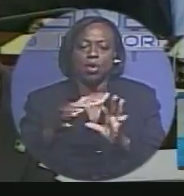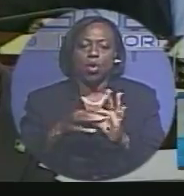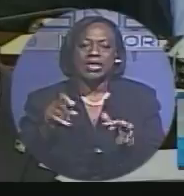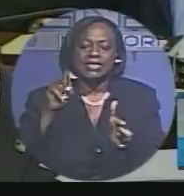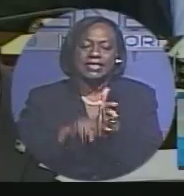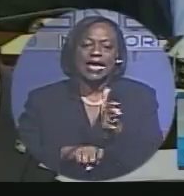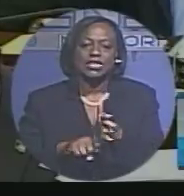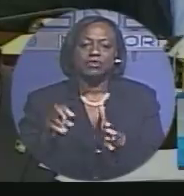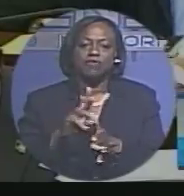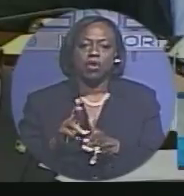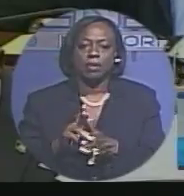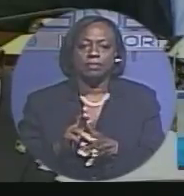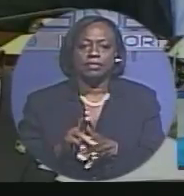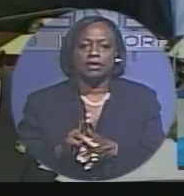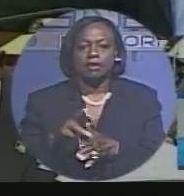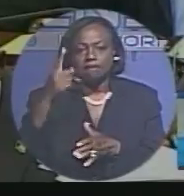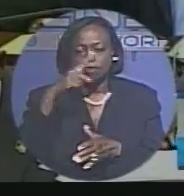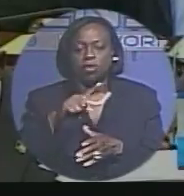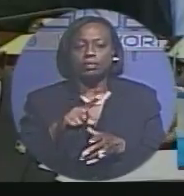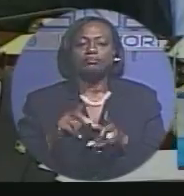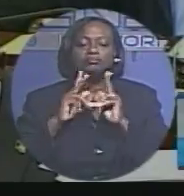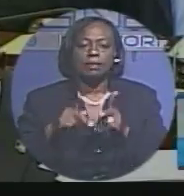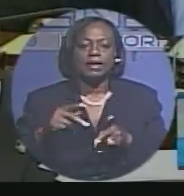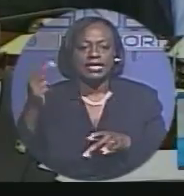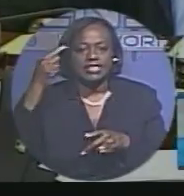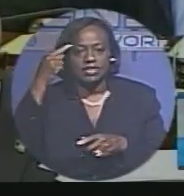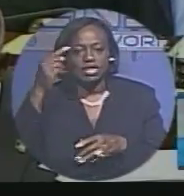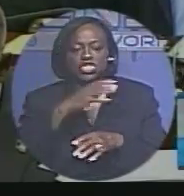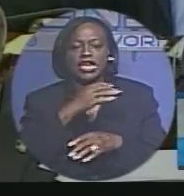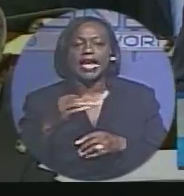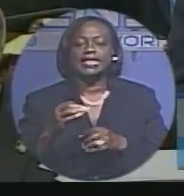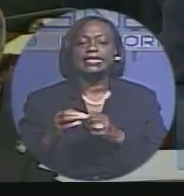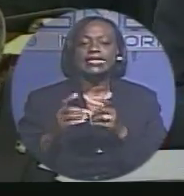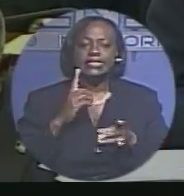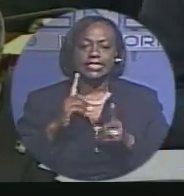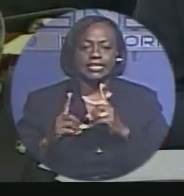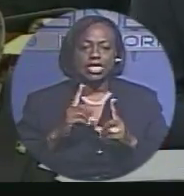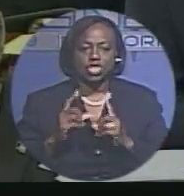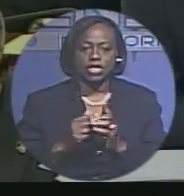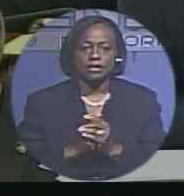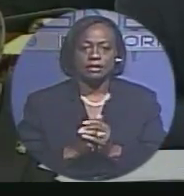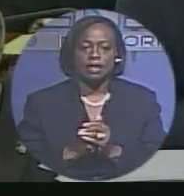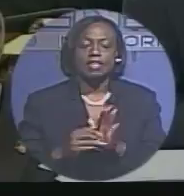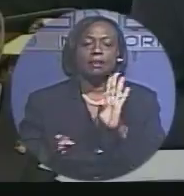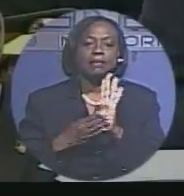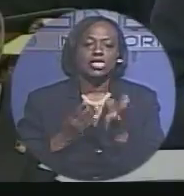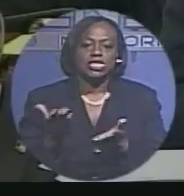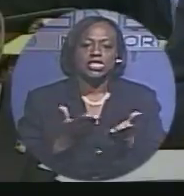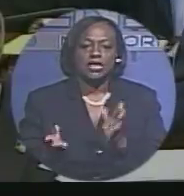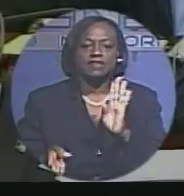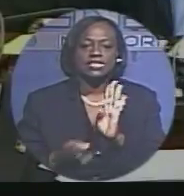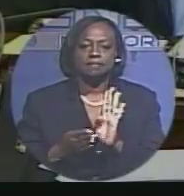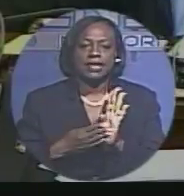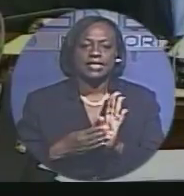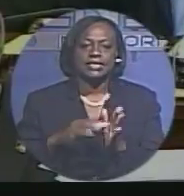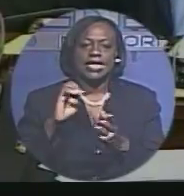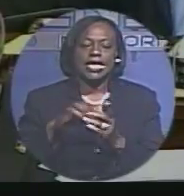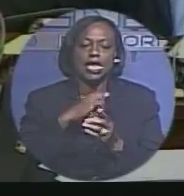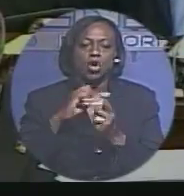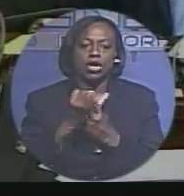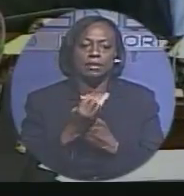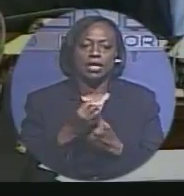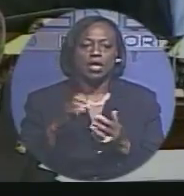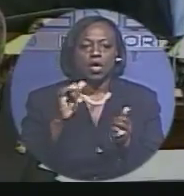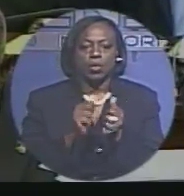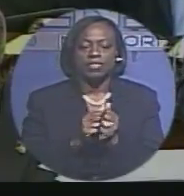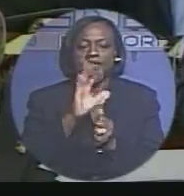for public consideration and discussion. The Bahamas is a service-based economy with approximately 60 to 70%